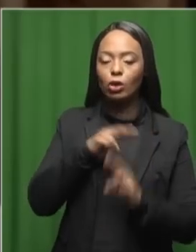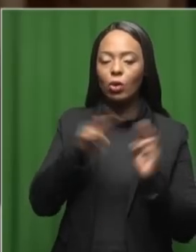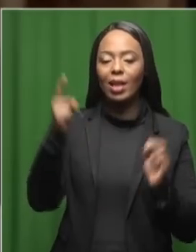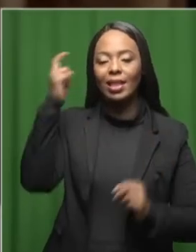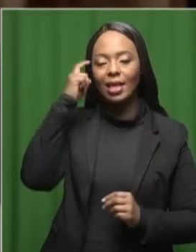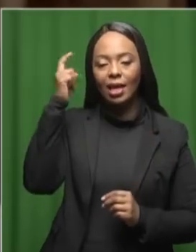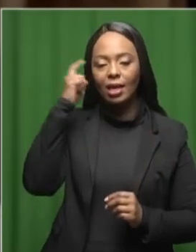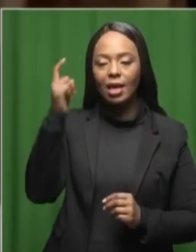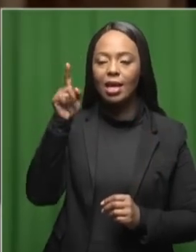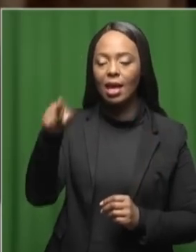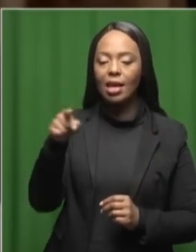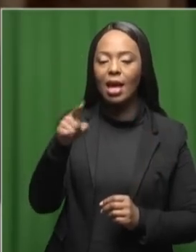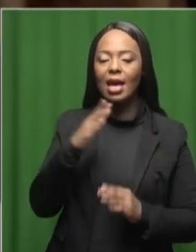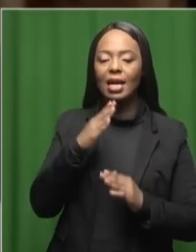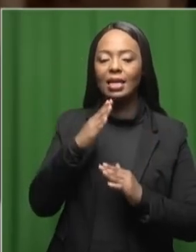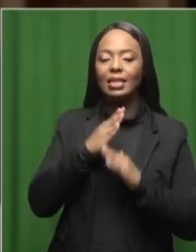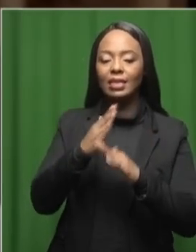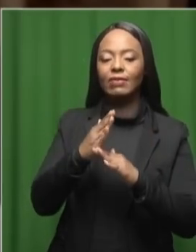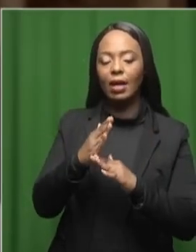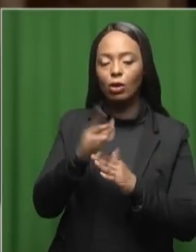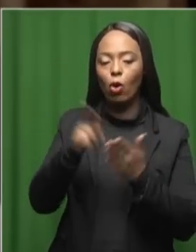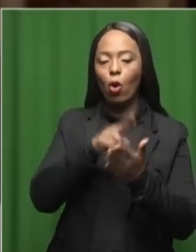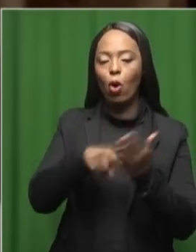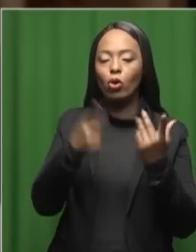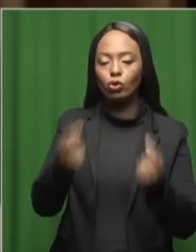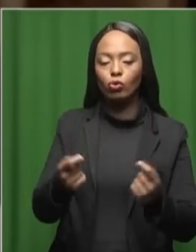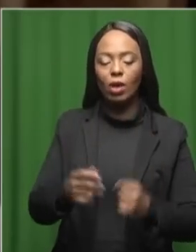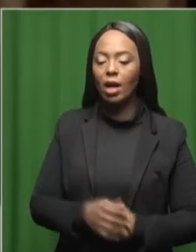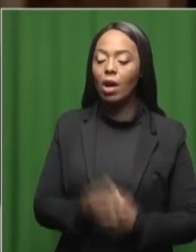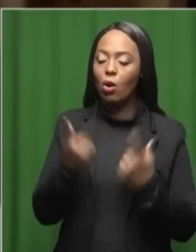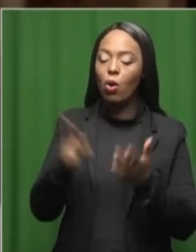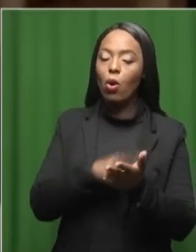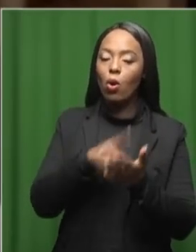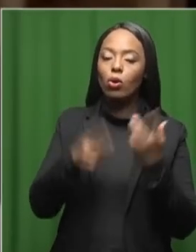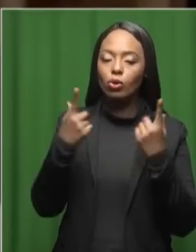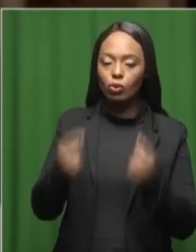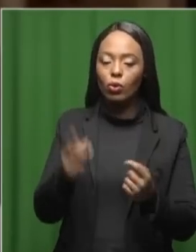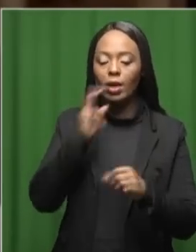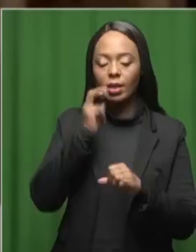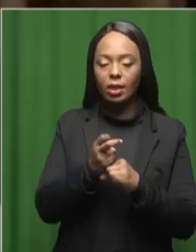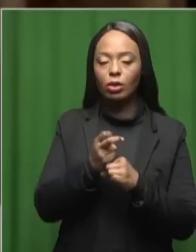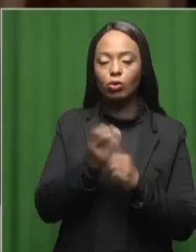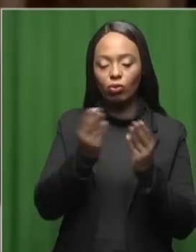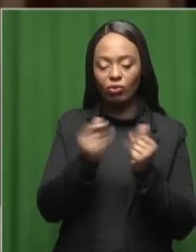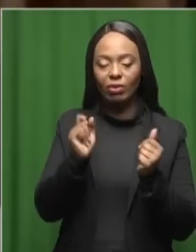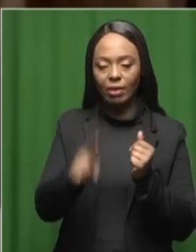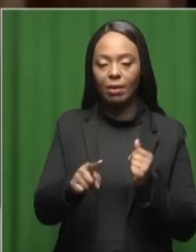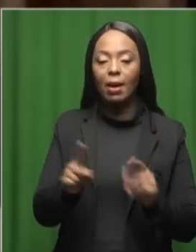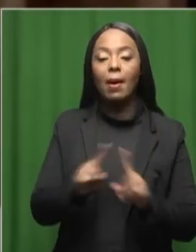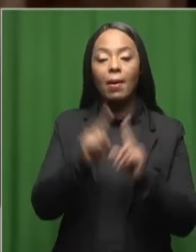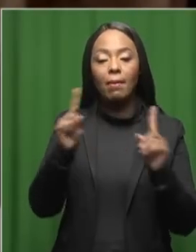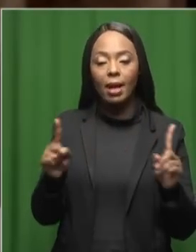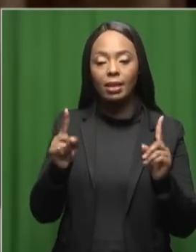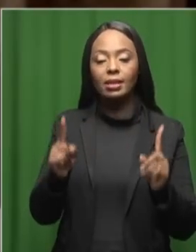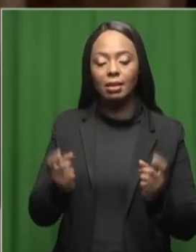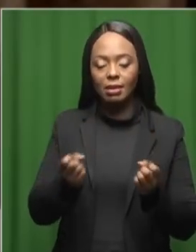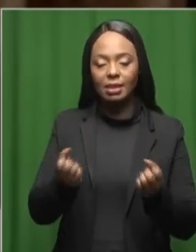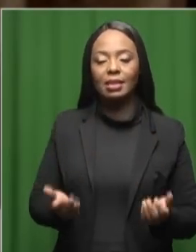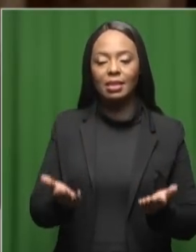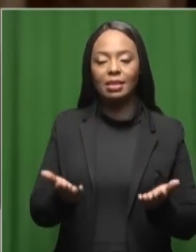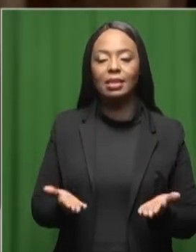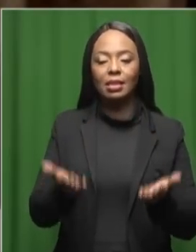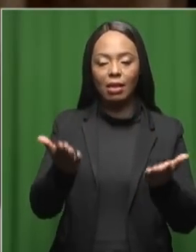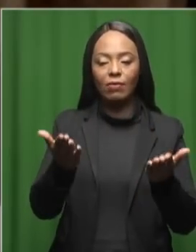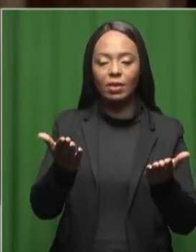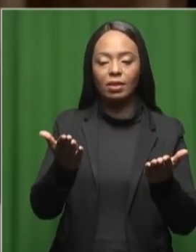defending wrongdoing. Wrongdoing must be dealt with as it is, but we must provide services